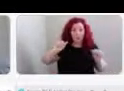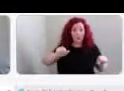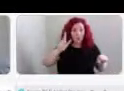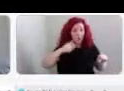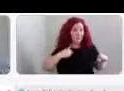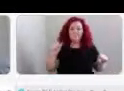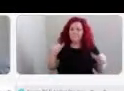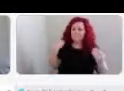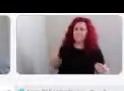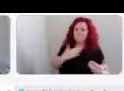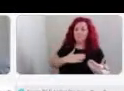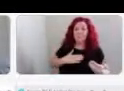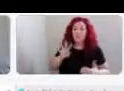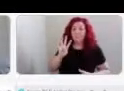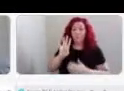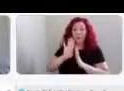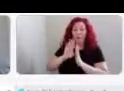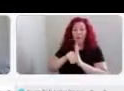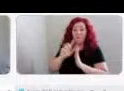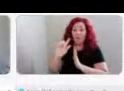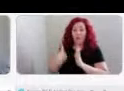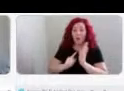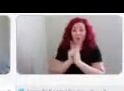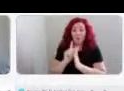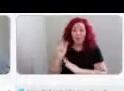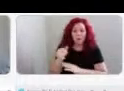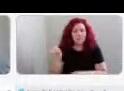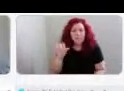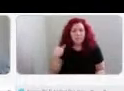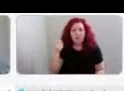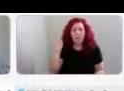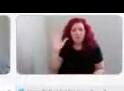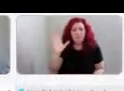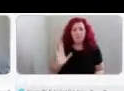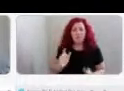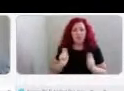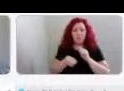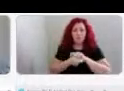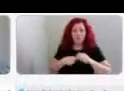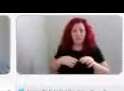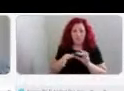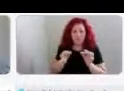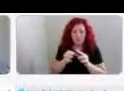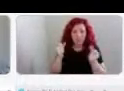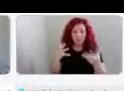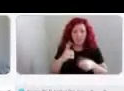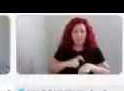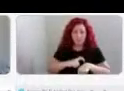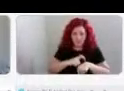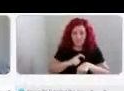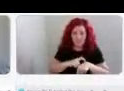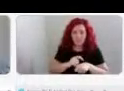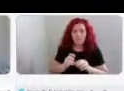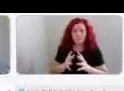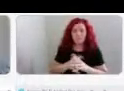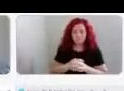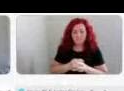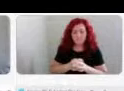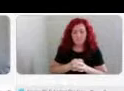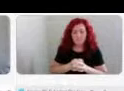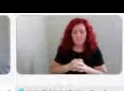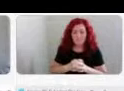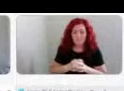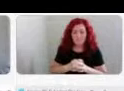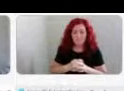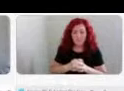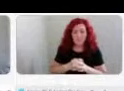it's four and a half hours later uh like a couple of the other speakers i've changed my remarks several times and i want to make sure